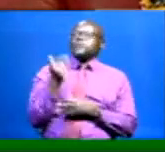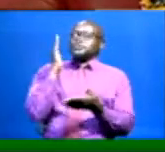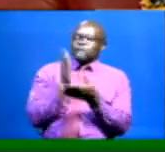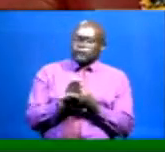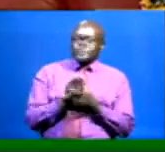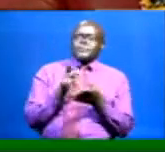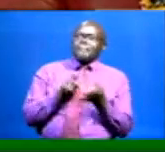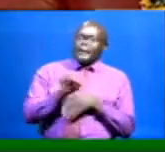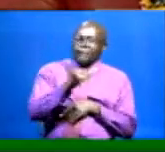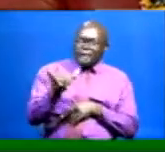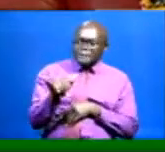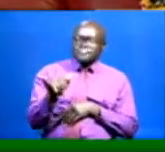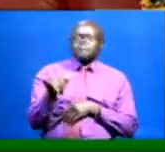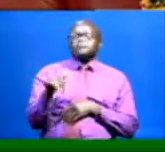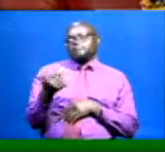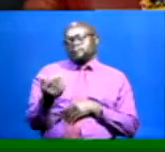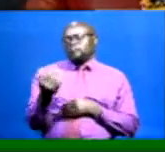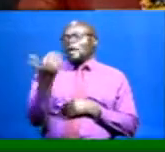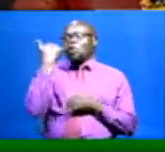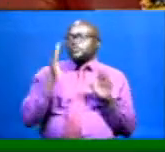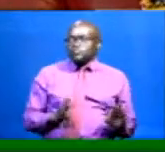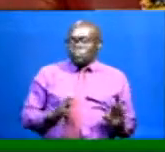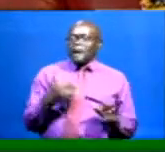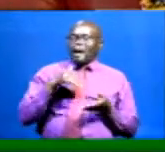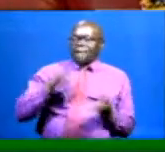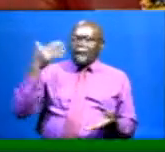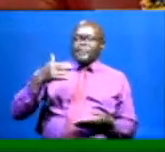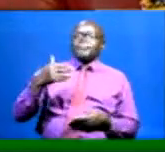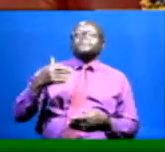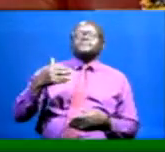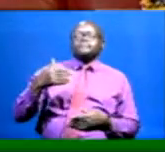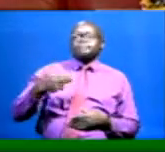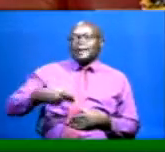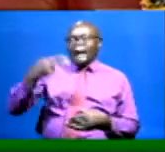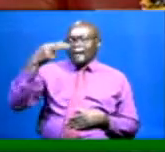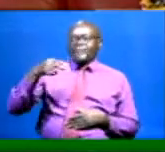all this is still the consumer. So we have higher energy costs in this country, and we must look at it.